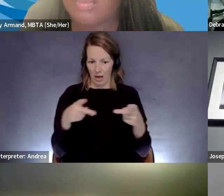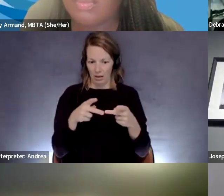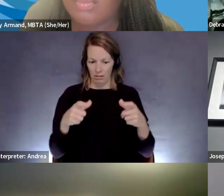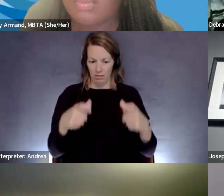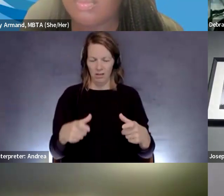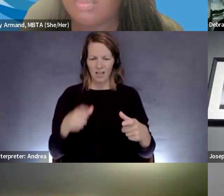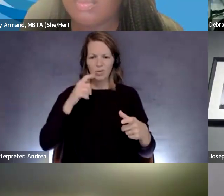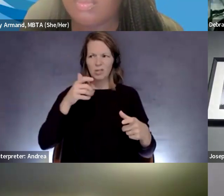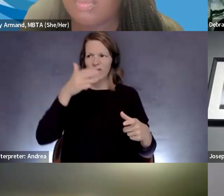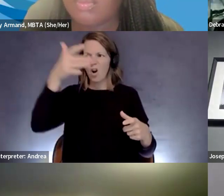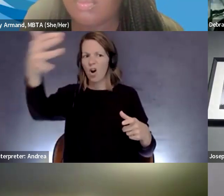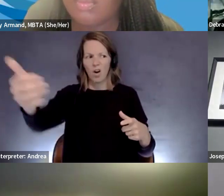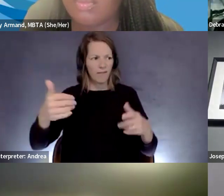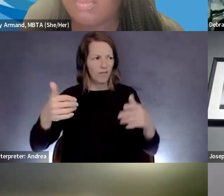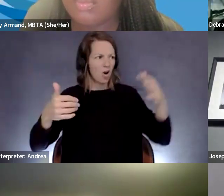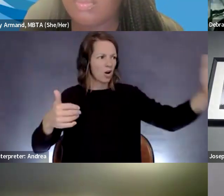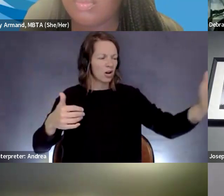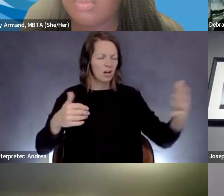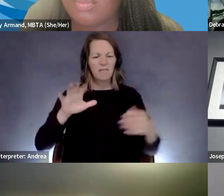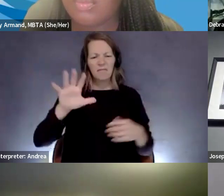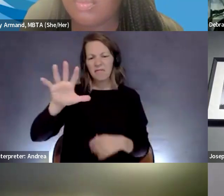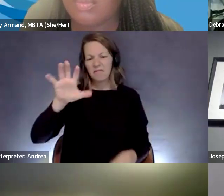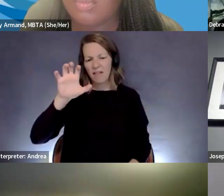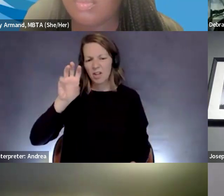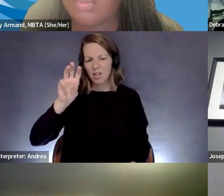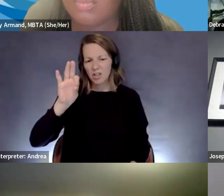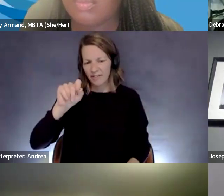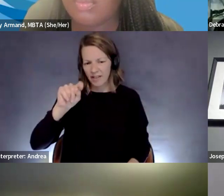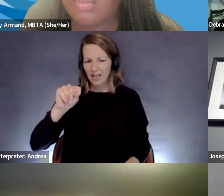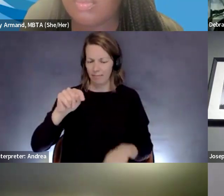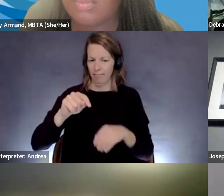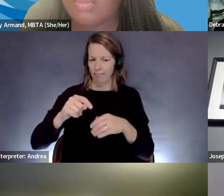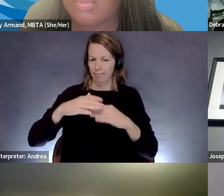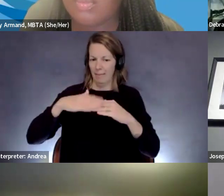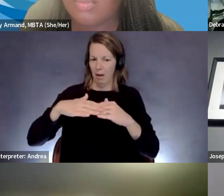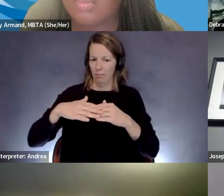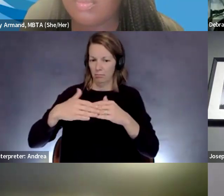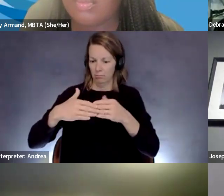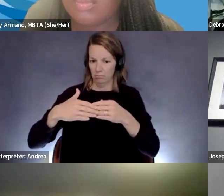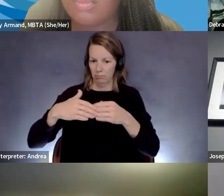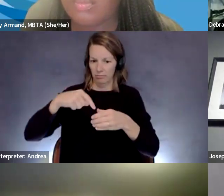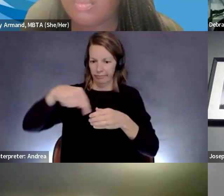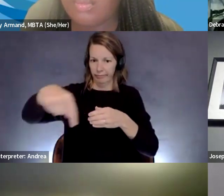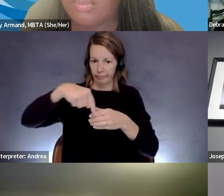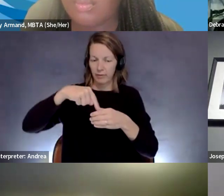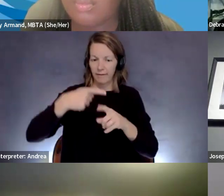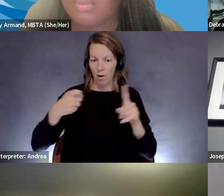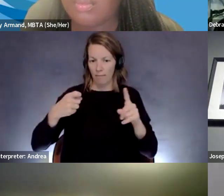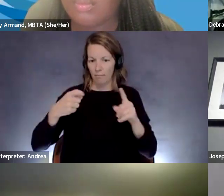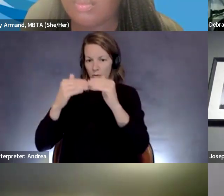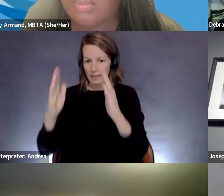pretty far from residences. So we're about 500 feet, actually, I think is a minimum for many residences. So we're